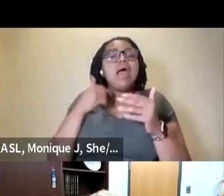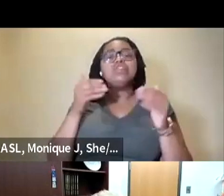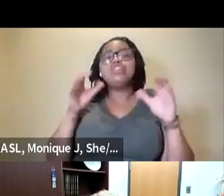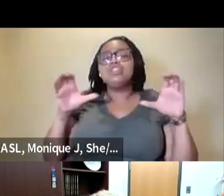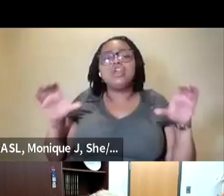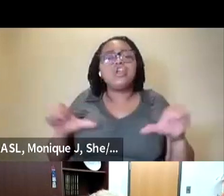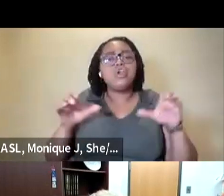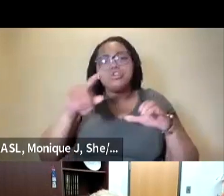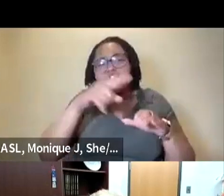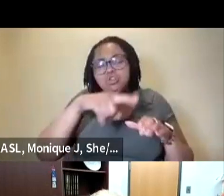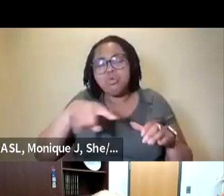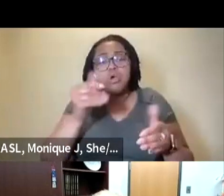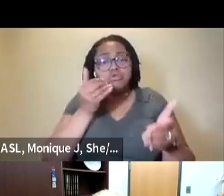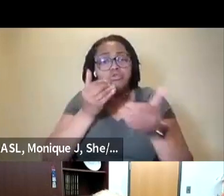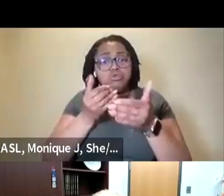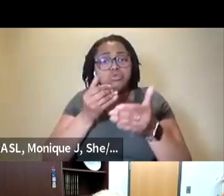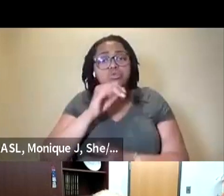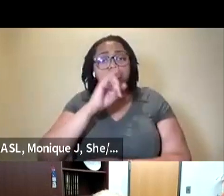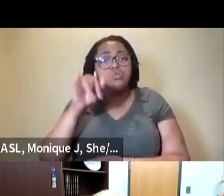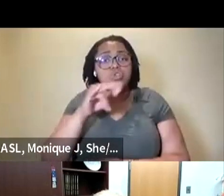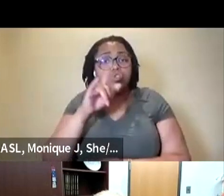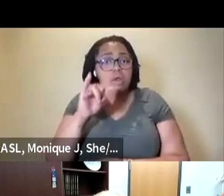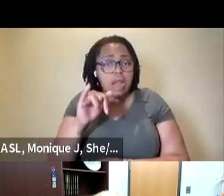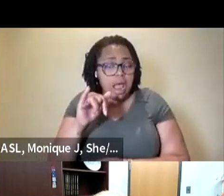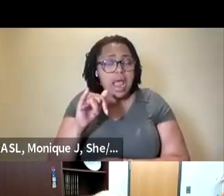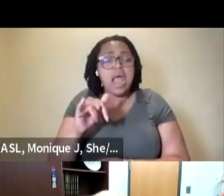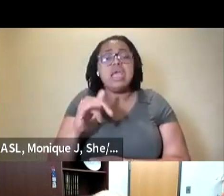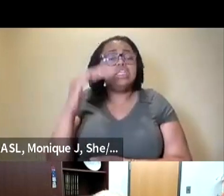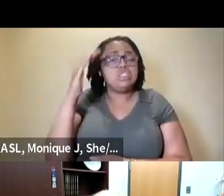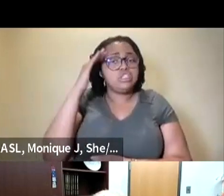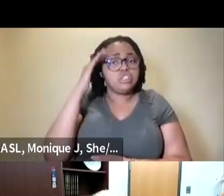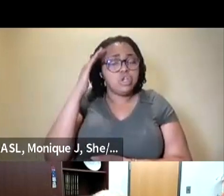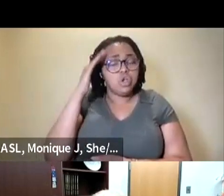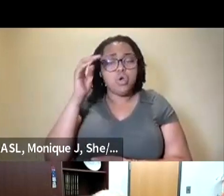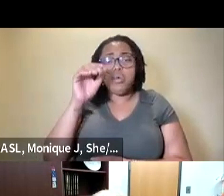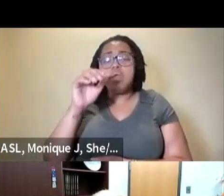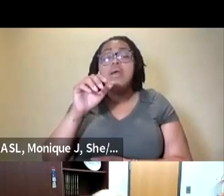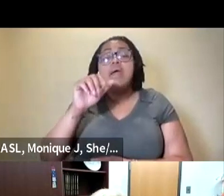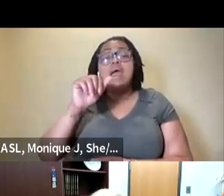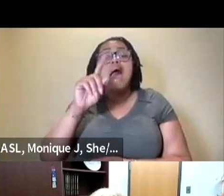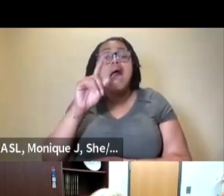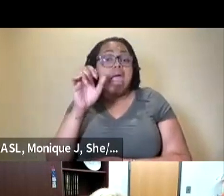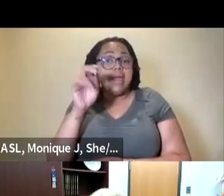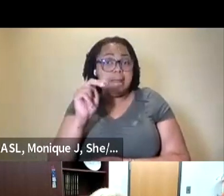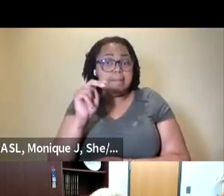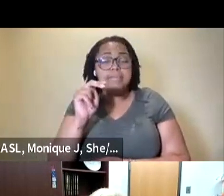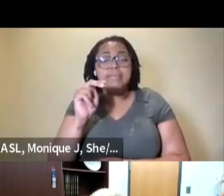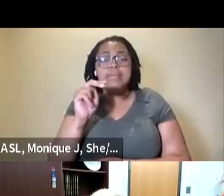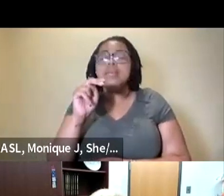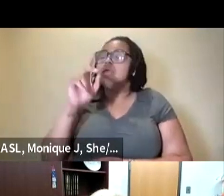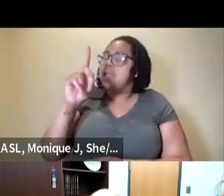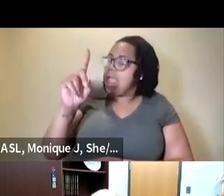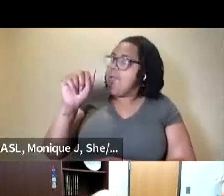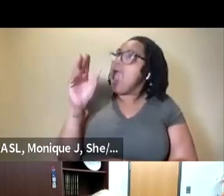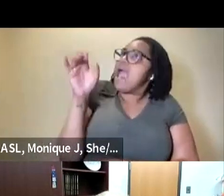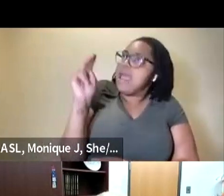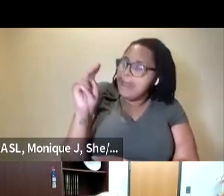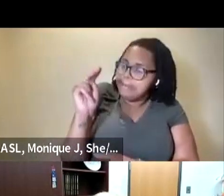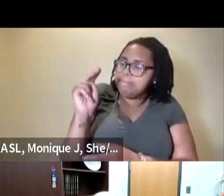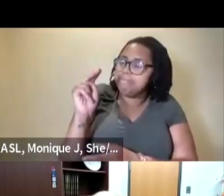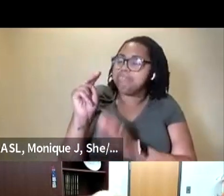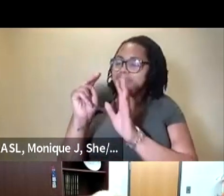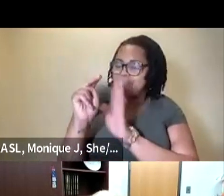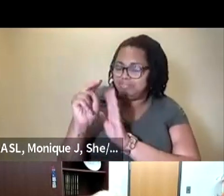I encourage all of us to just be mindful. Adam kind of discussed, you know,